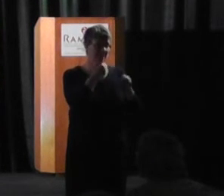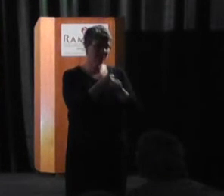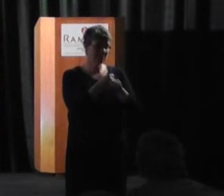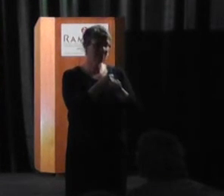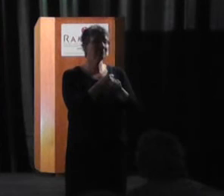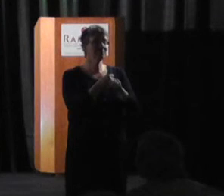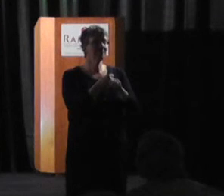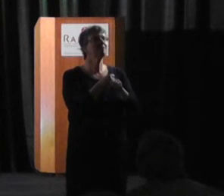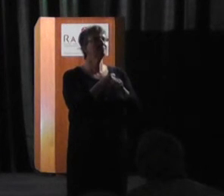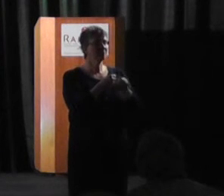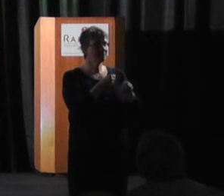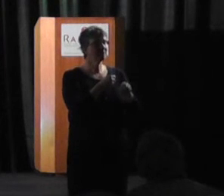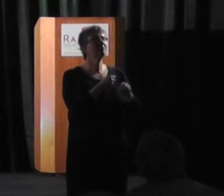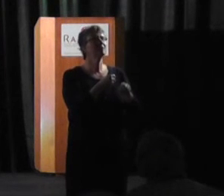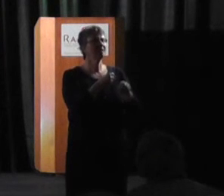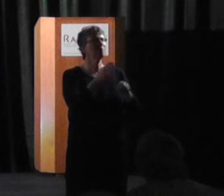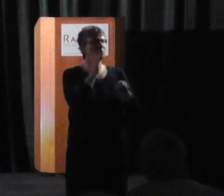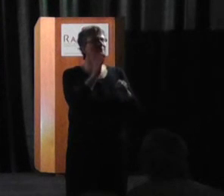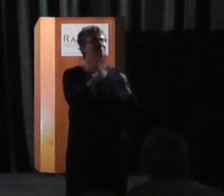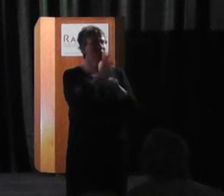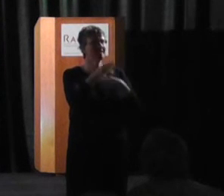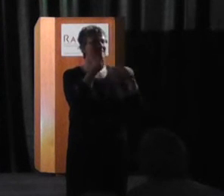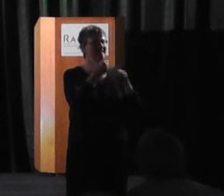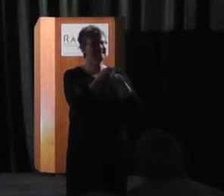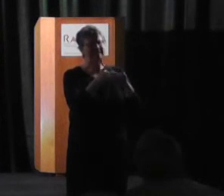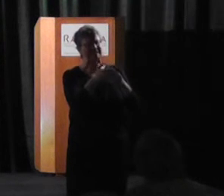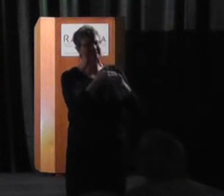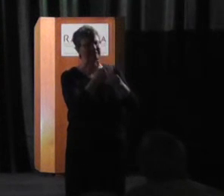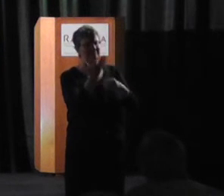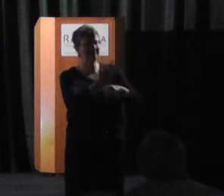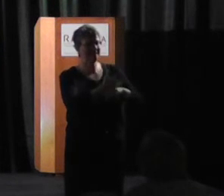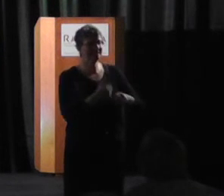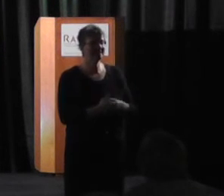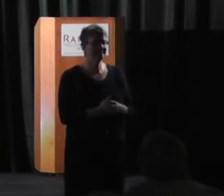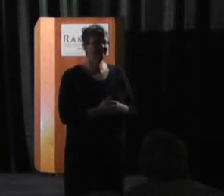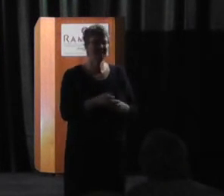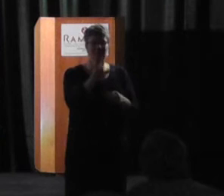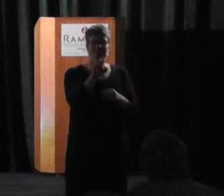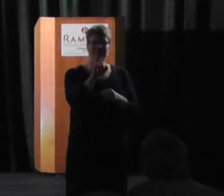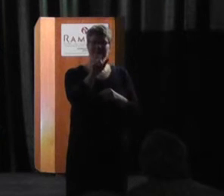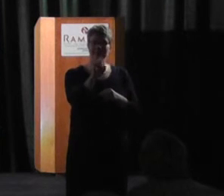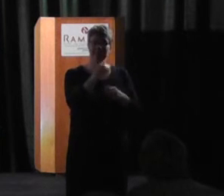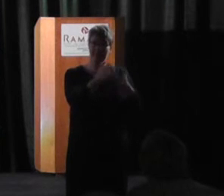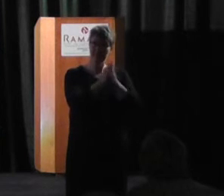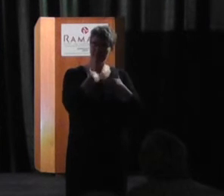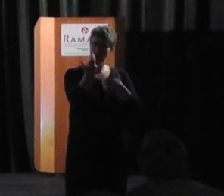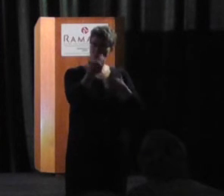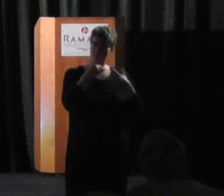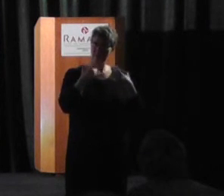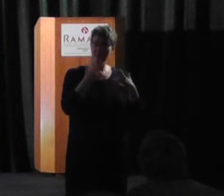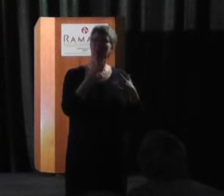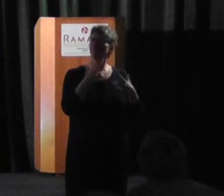The anniversary is actually coming up in 5 days. So as soon as Leslie asked me to come and be involved in this, I said absolutely,